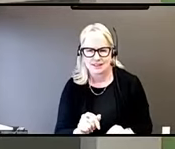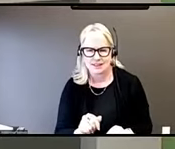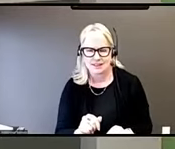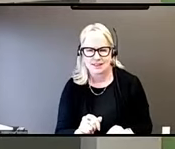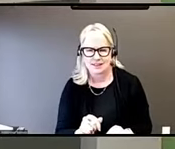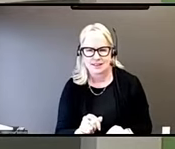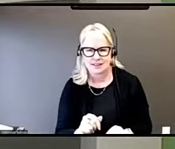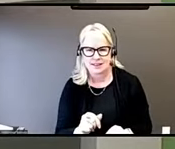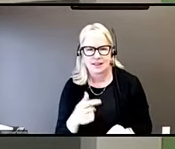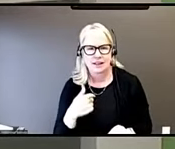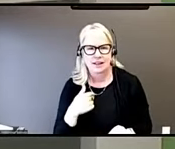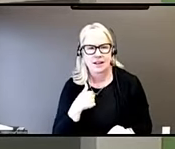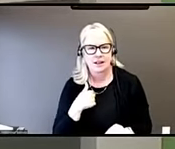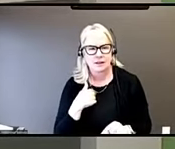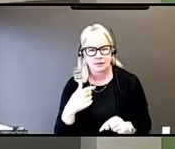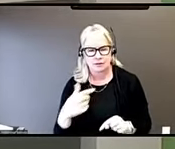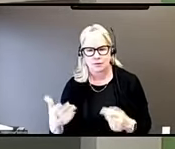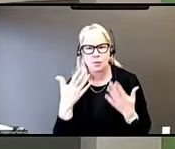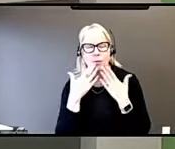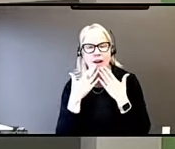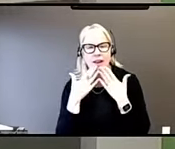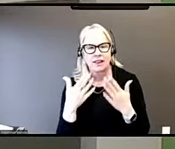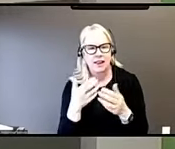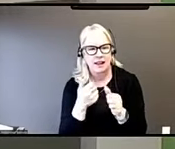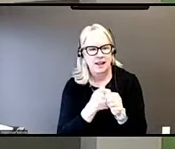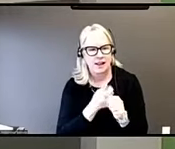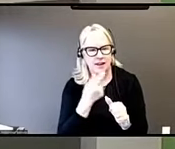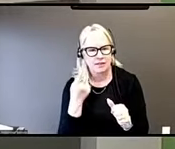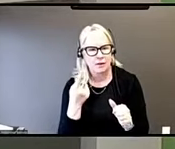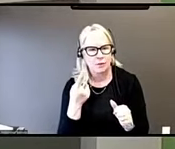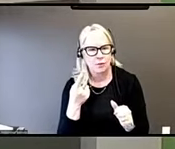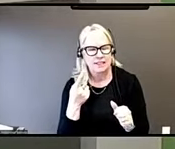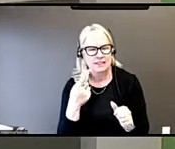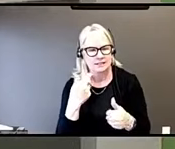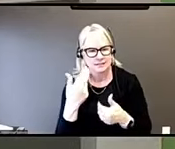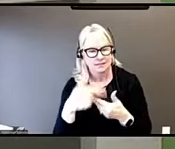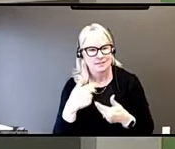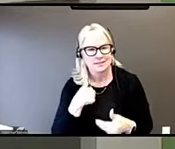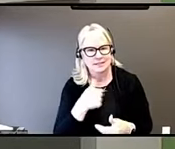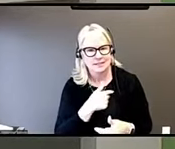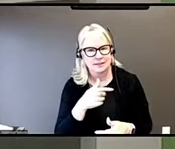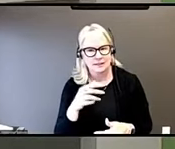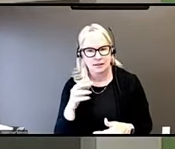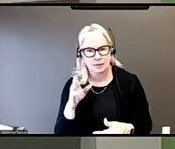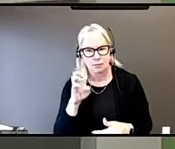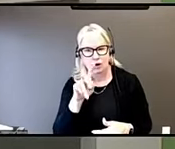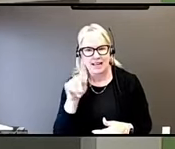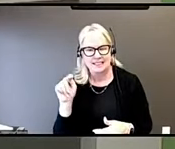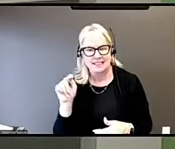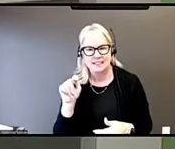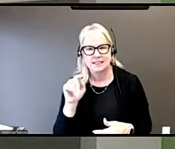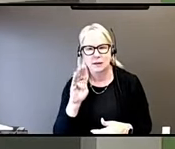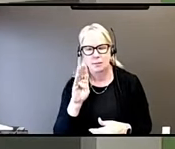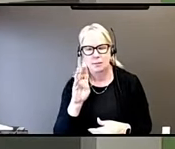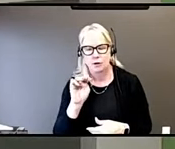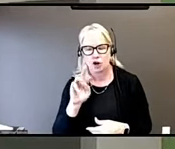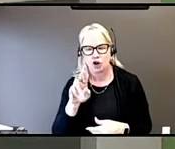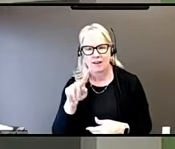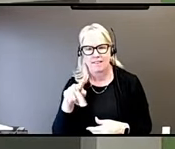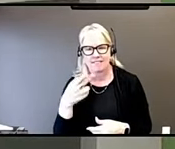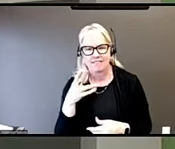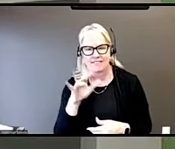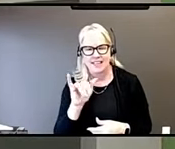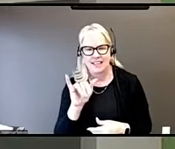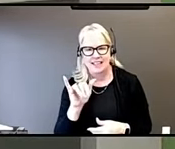like to thank everybody for joining us here today for the briefing. My name is Brett Murphy. I'm the Managing Director of Corporate Communications for Halifax